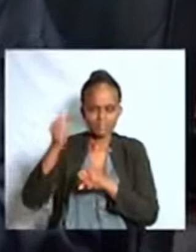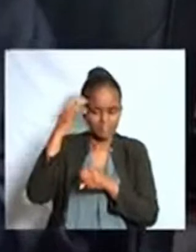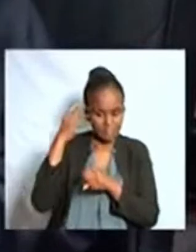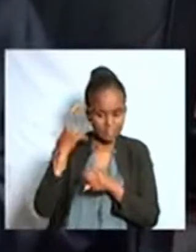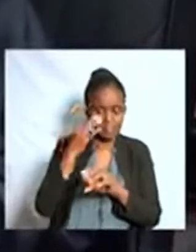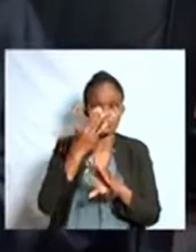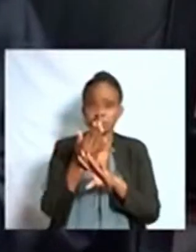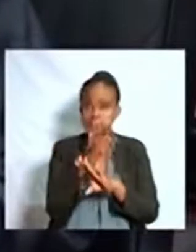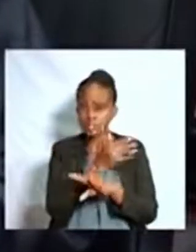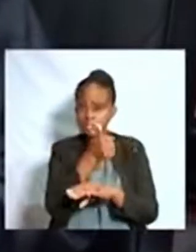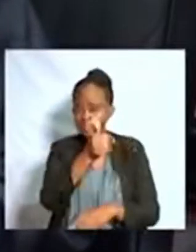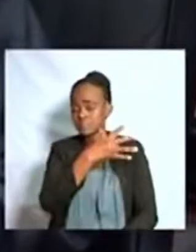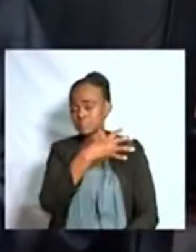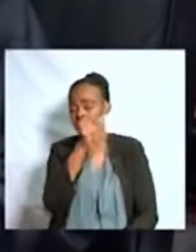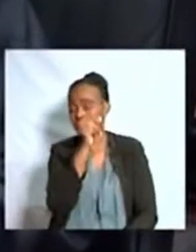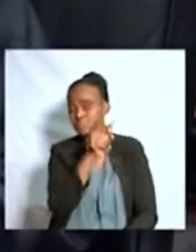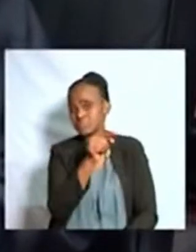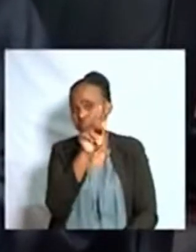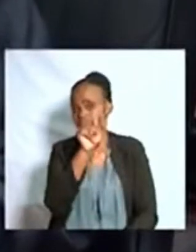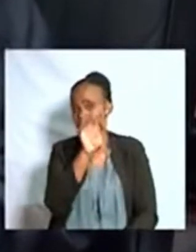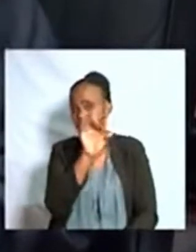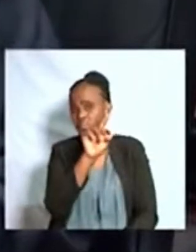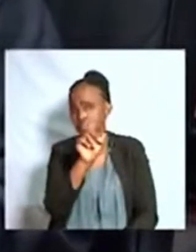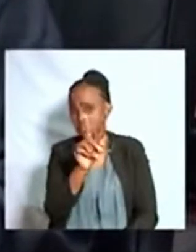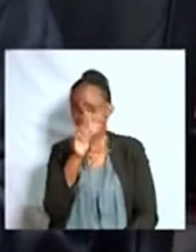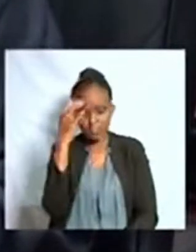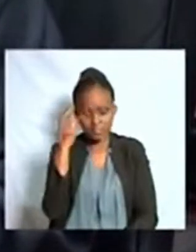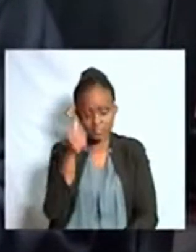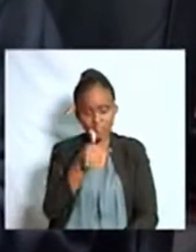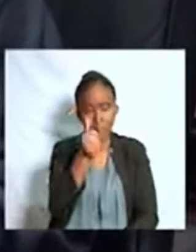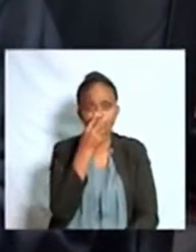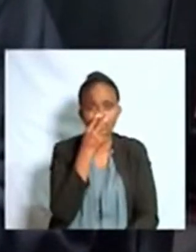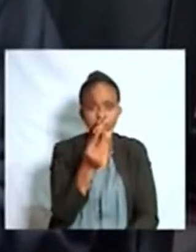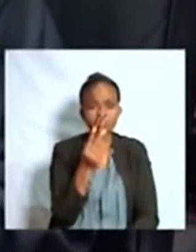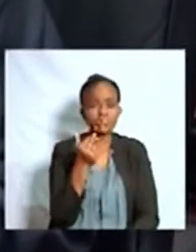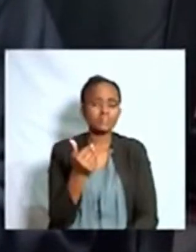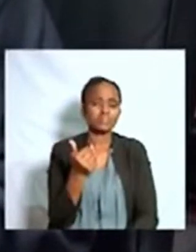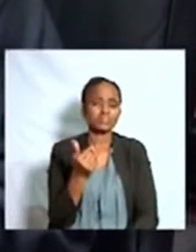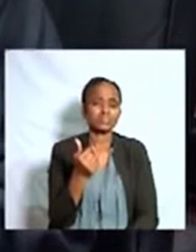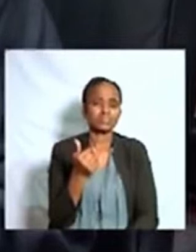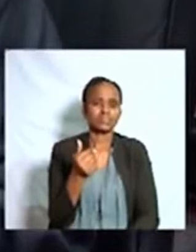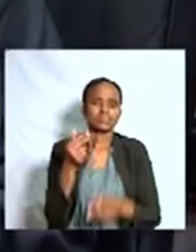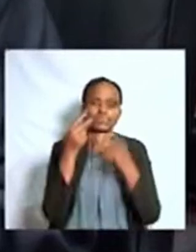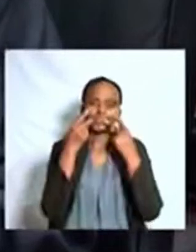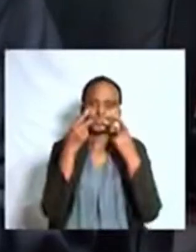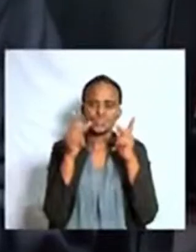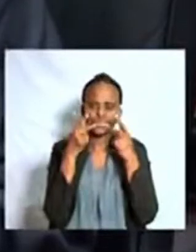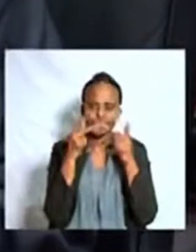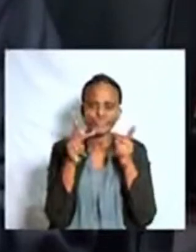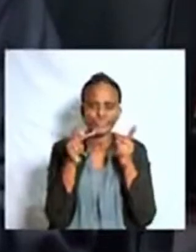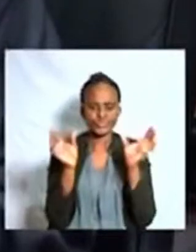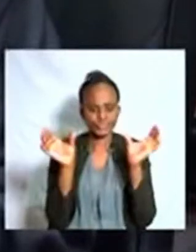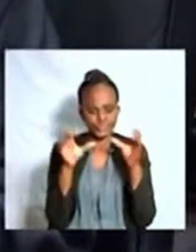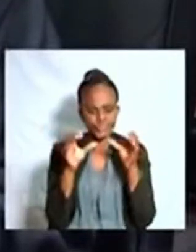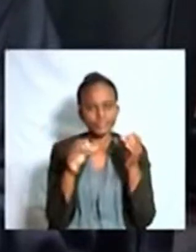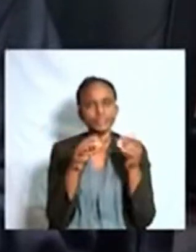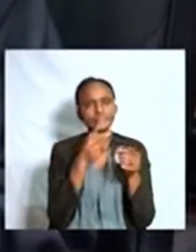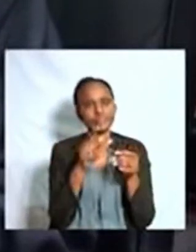even before you went there, TC, to see a public or council